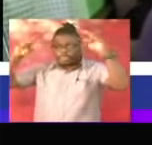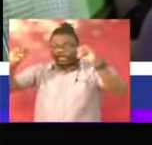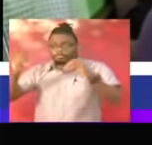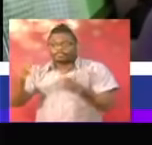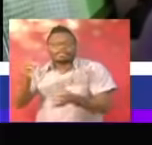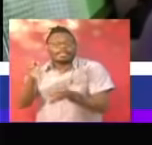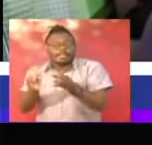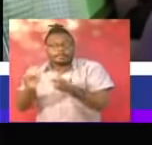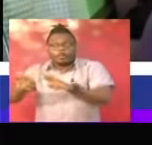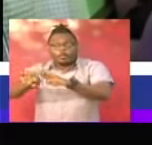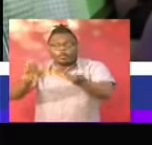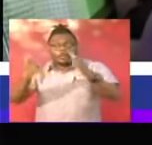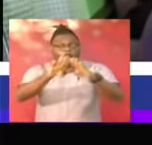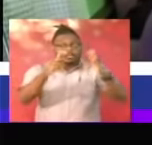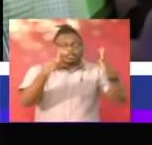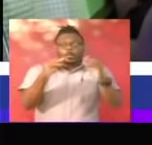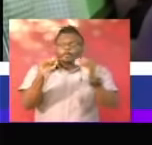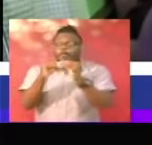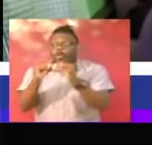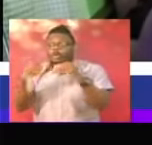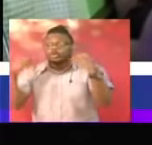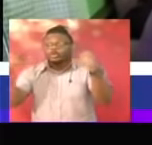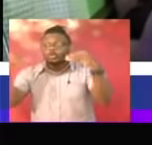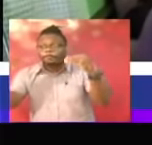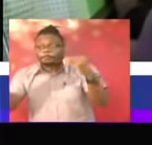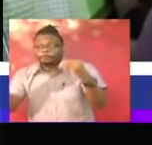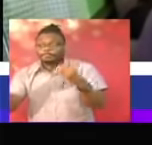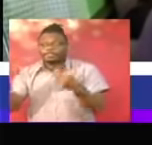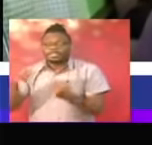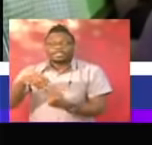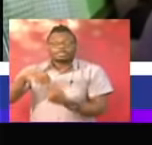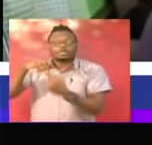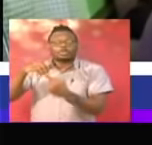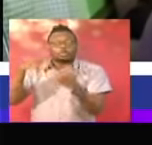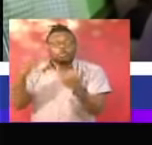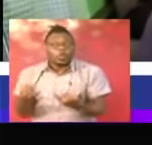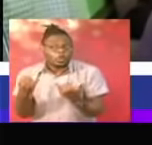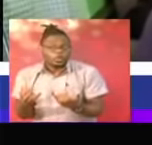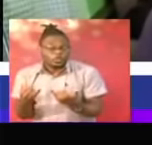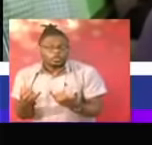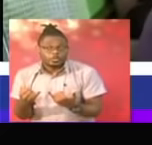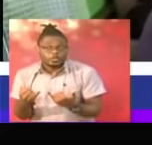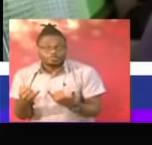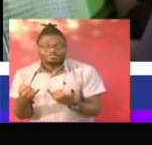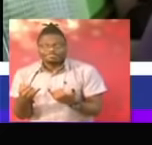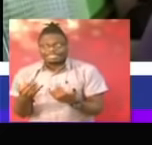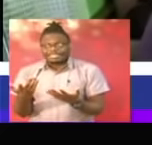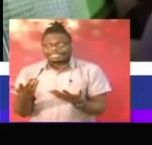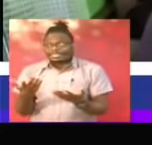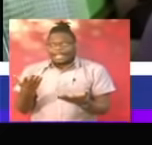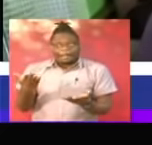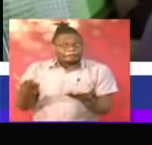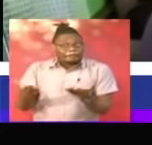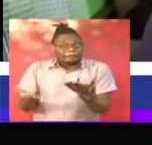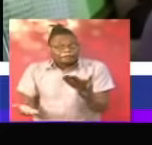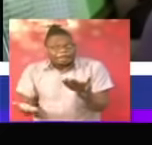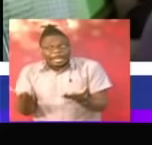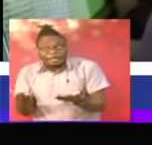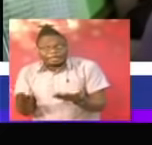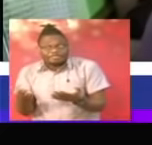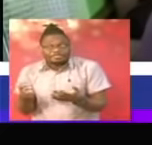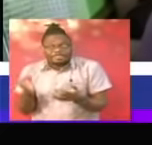restrictions, especially since we know that it is possible for a person who is fully vaccinated to end up